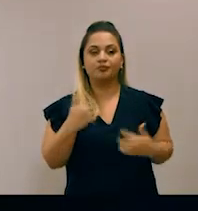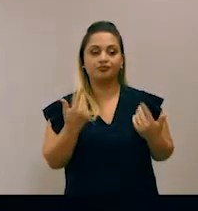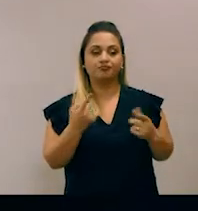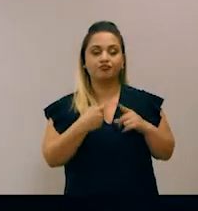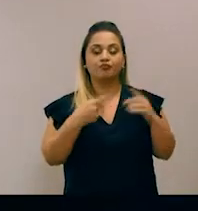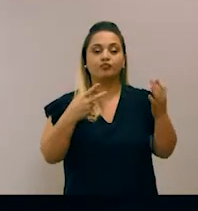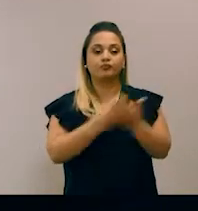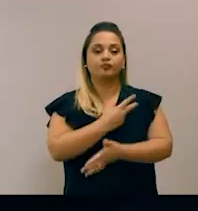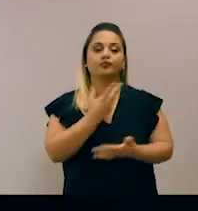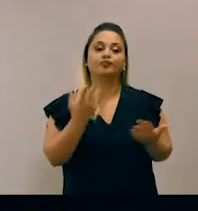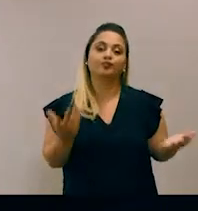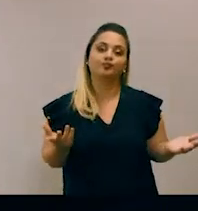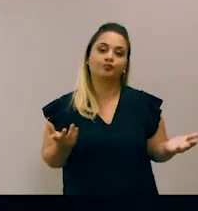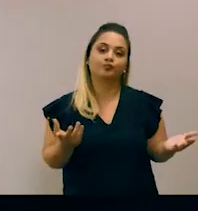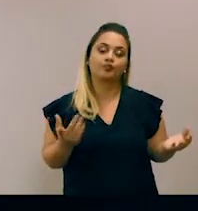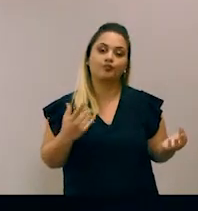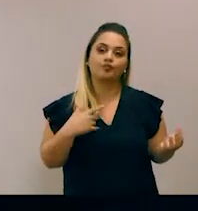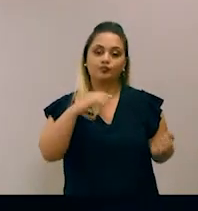Consequences of this